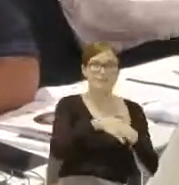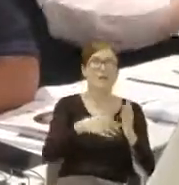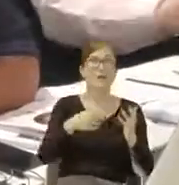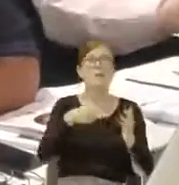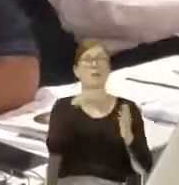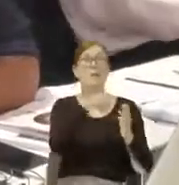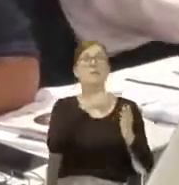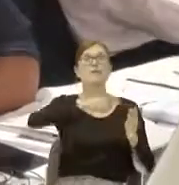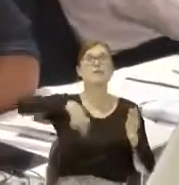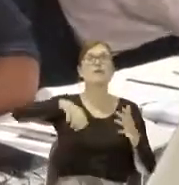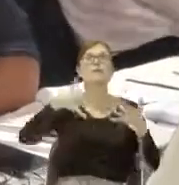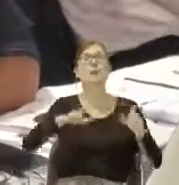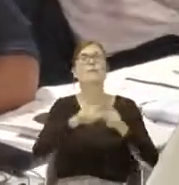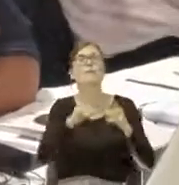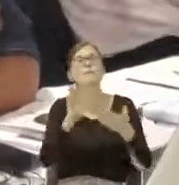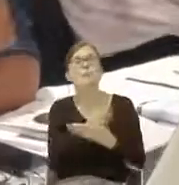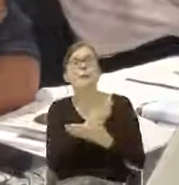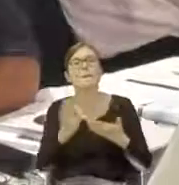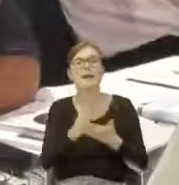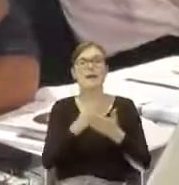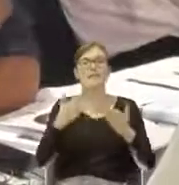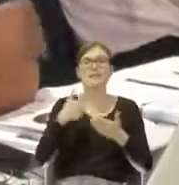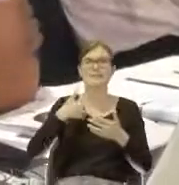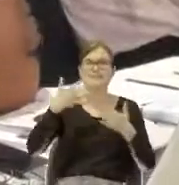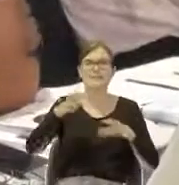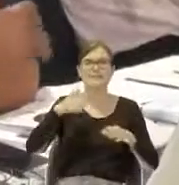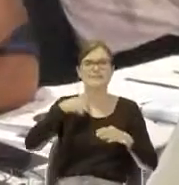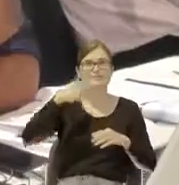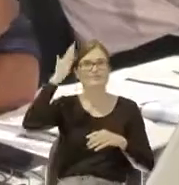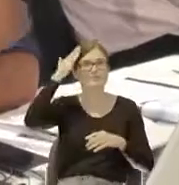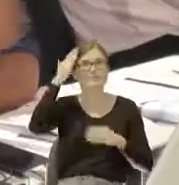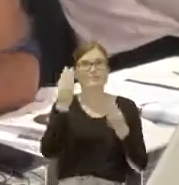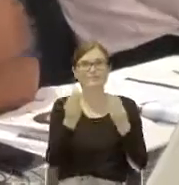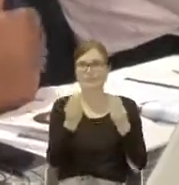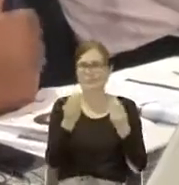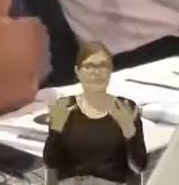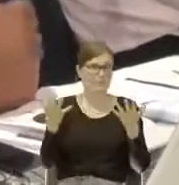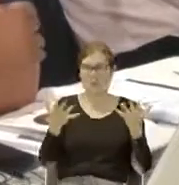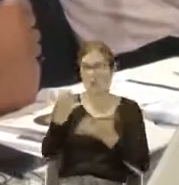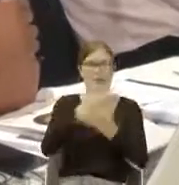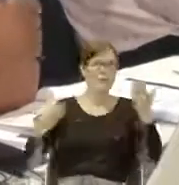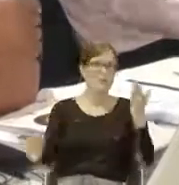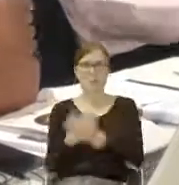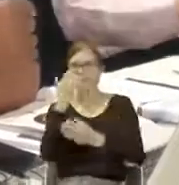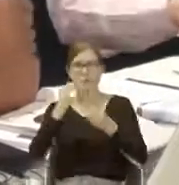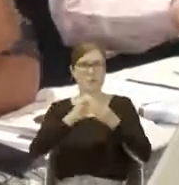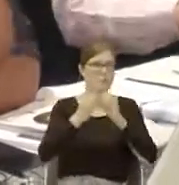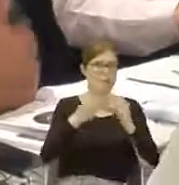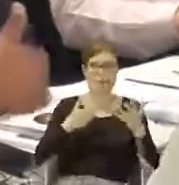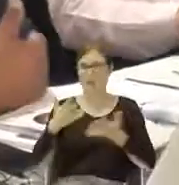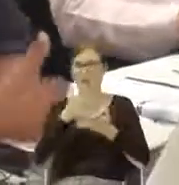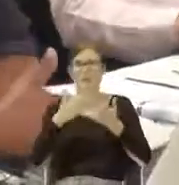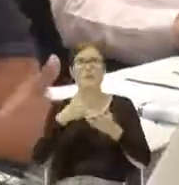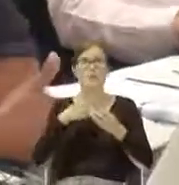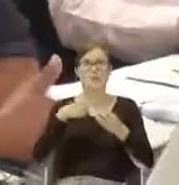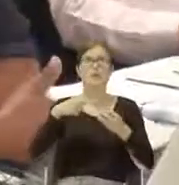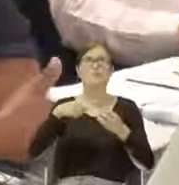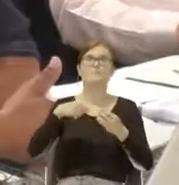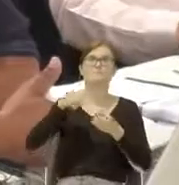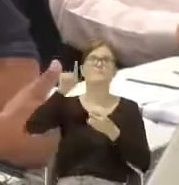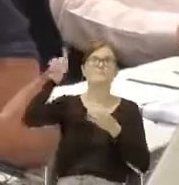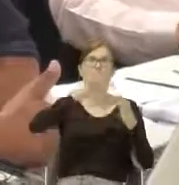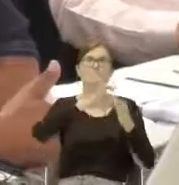in my view, we were supposed also to look at unforeseen circumstances. These are the four